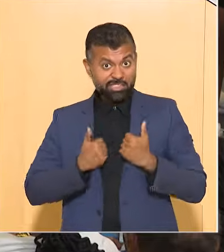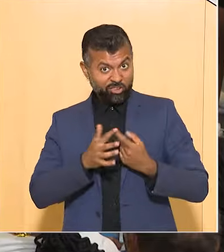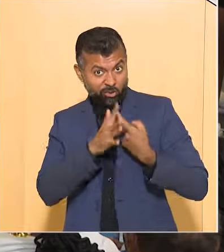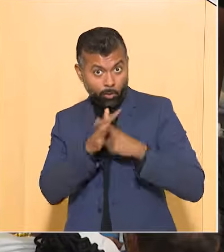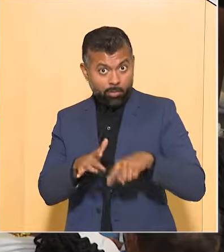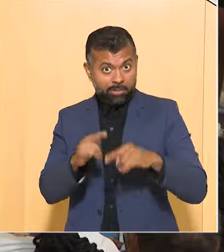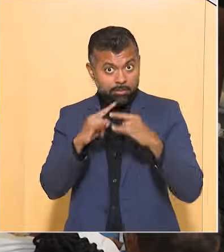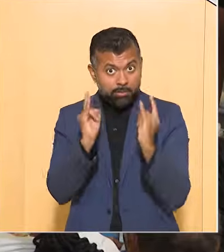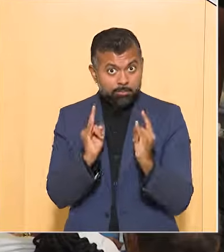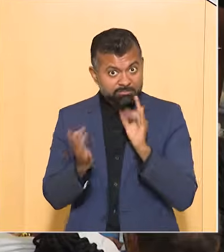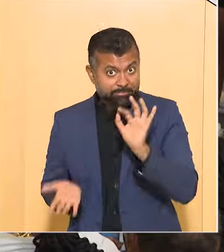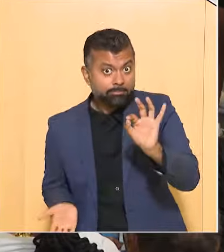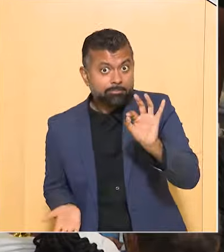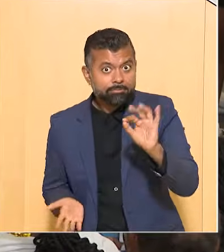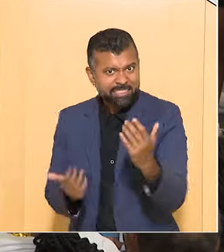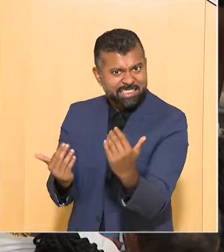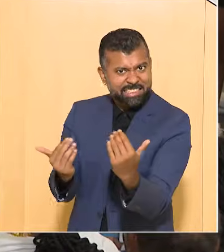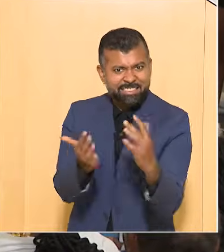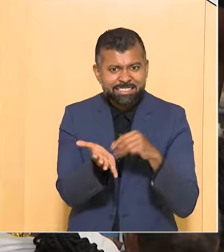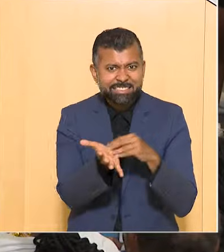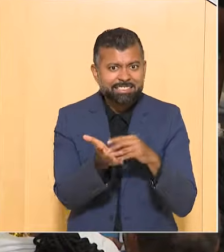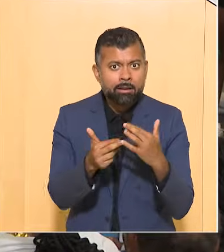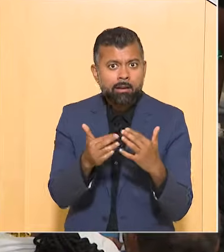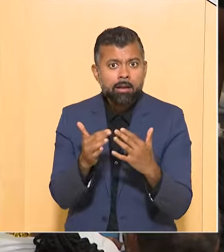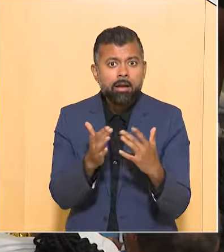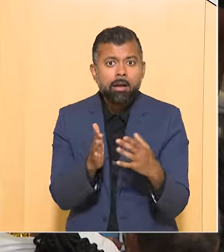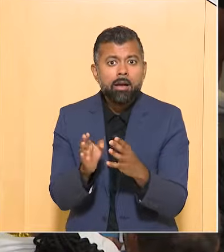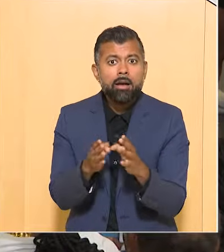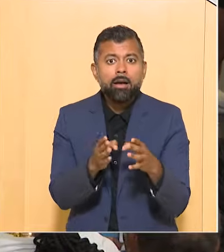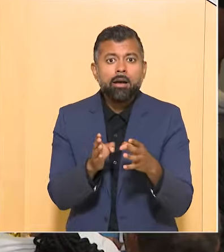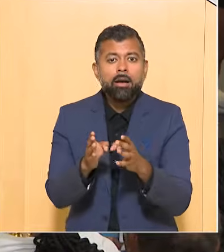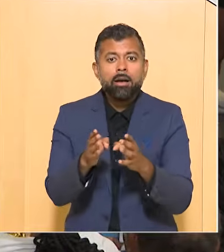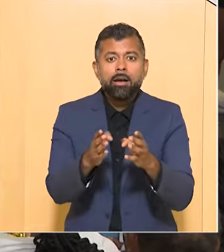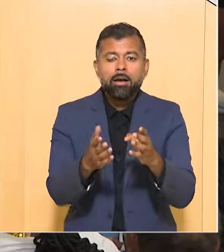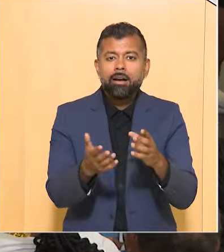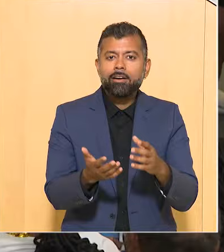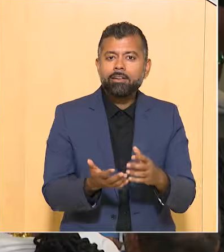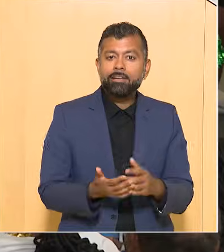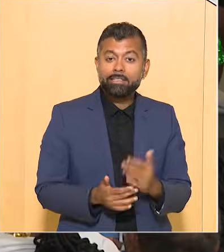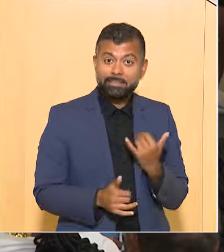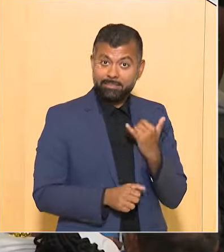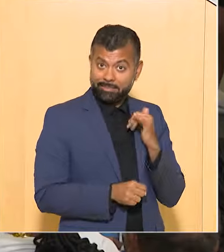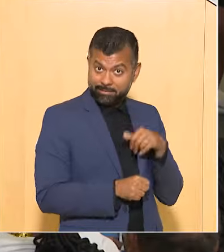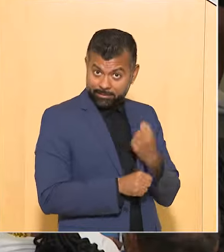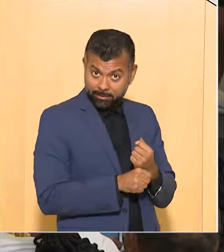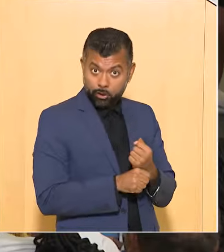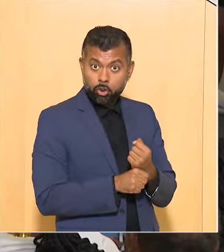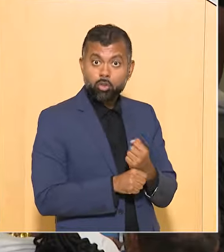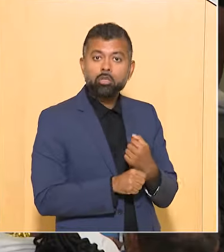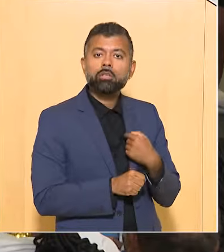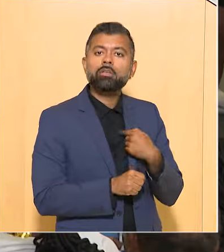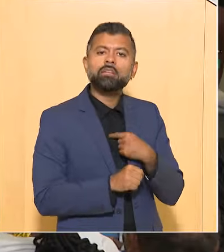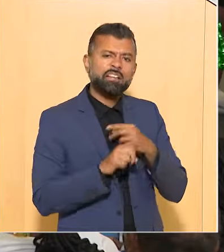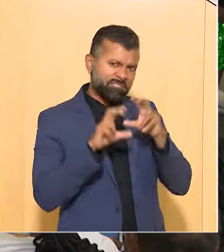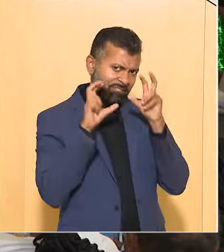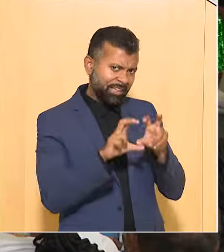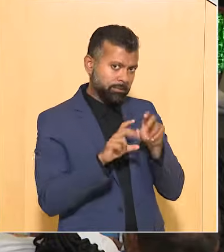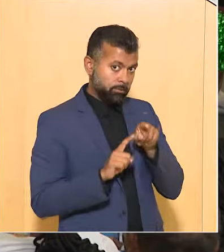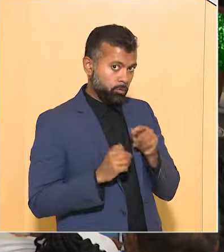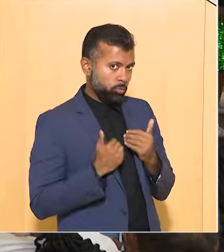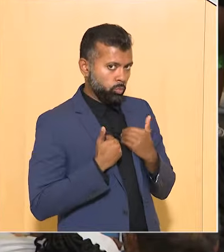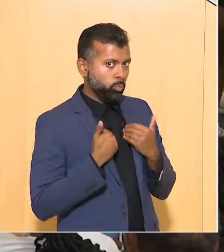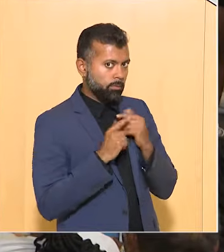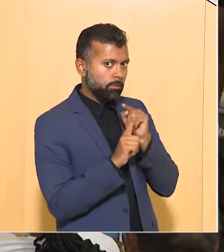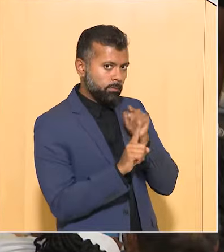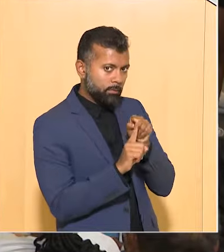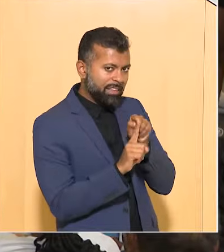Future, and it captures exactly what this program has always been about, which is investing in our youth so they can invest in themselves,